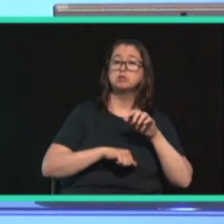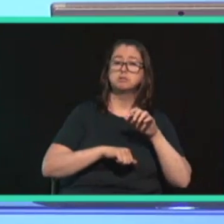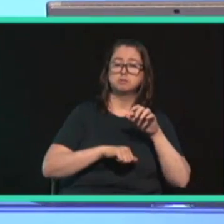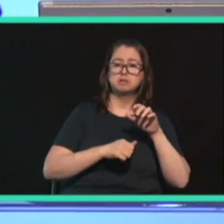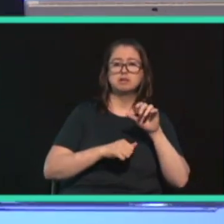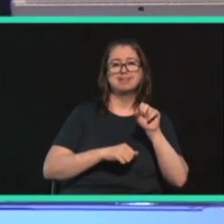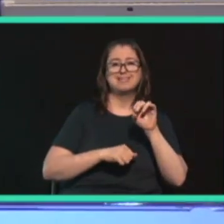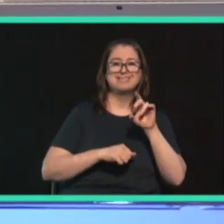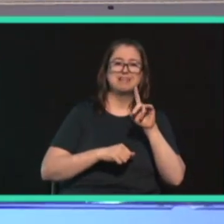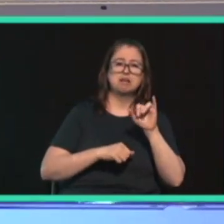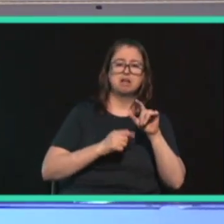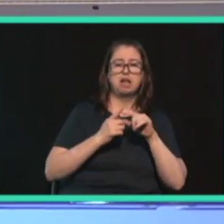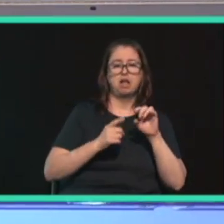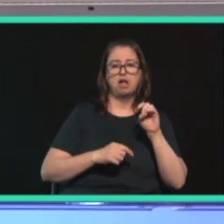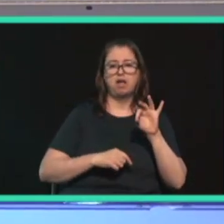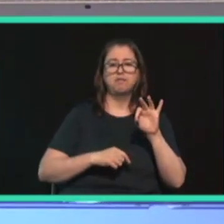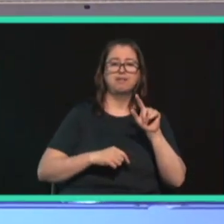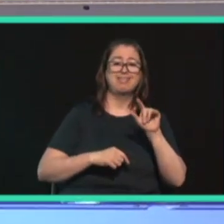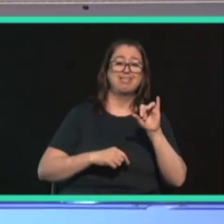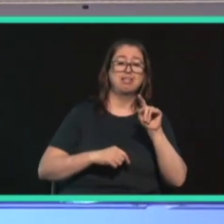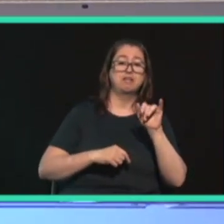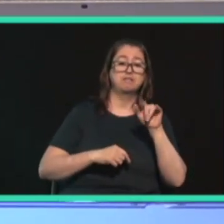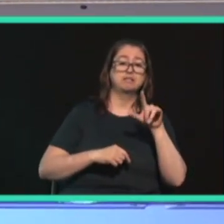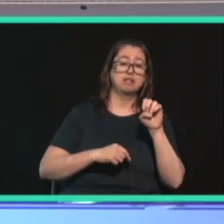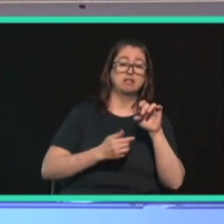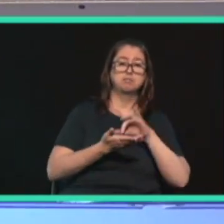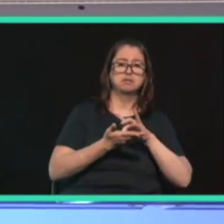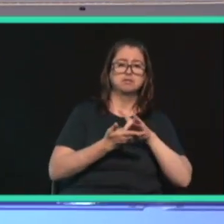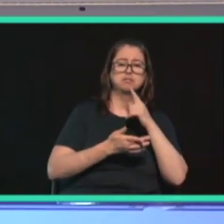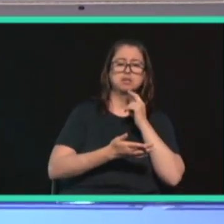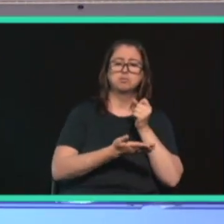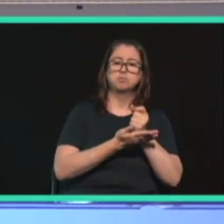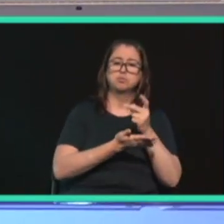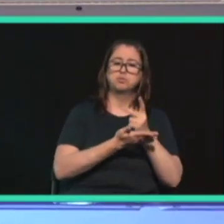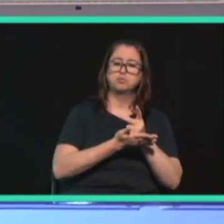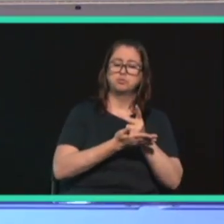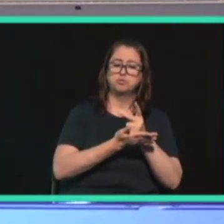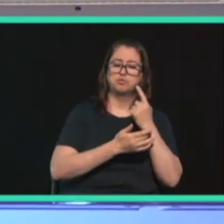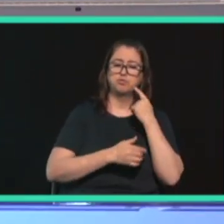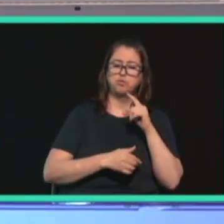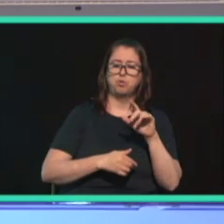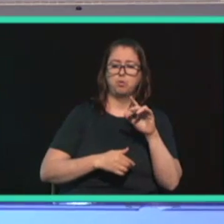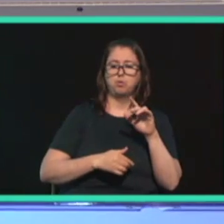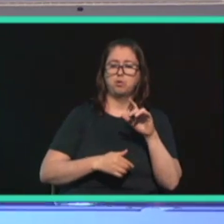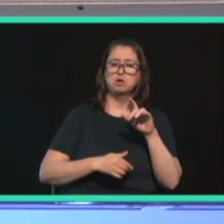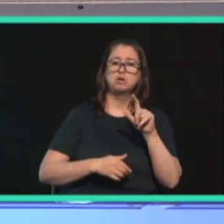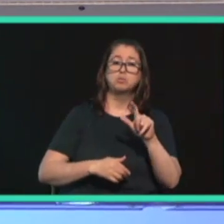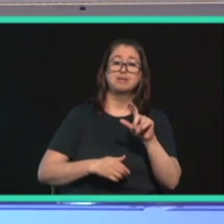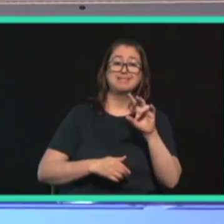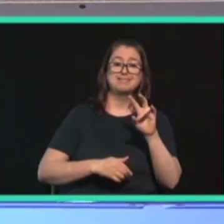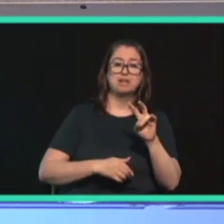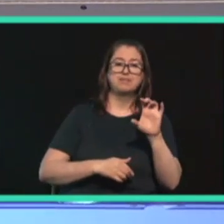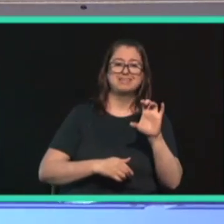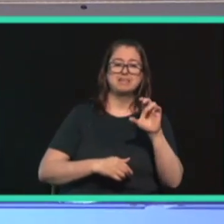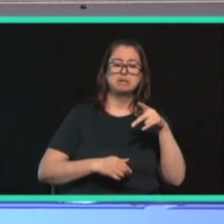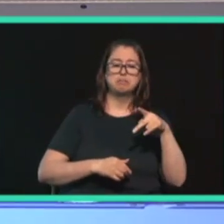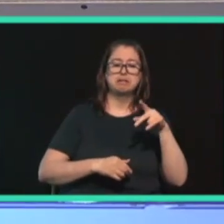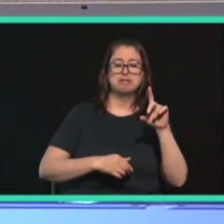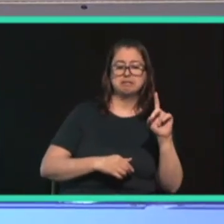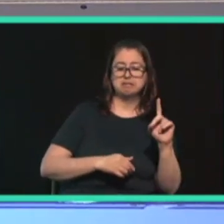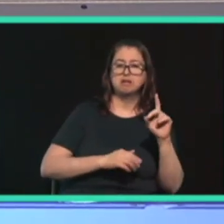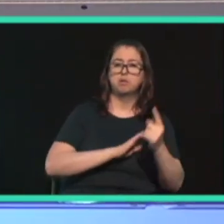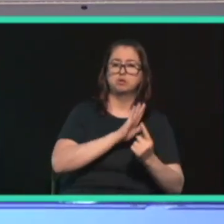Medicine approved for 27 CPD hours for physicians